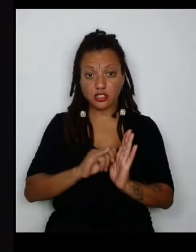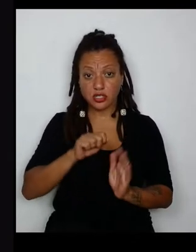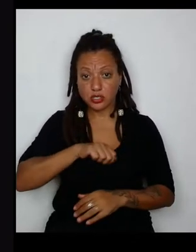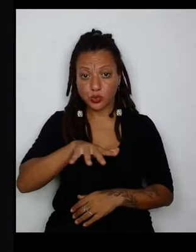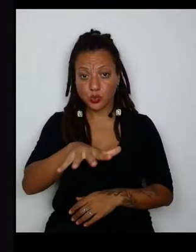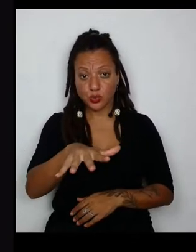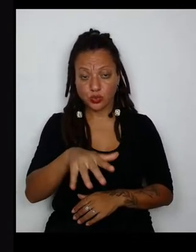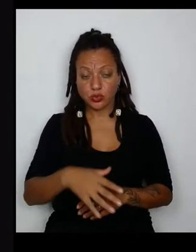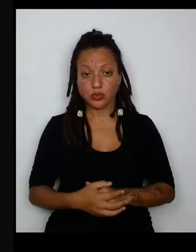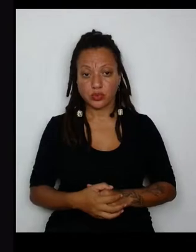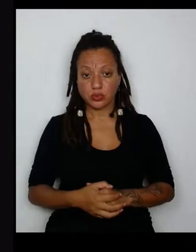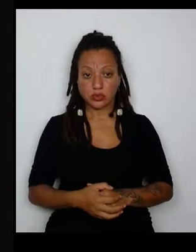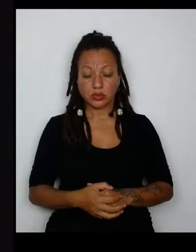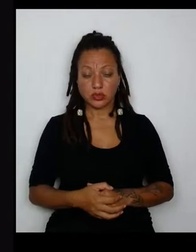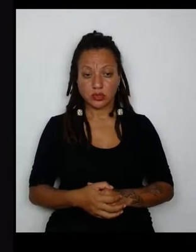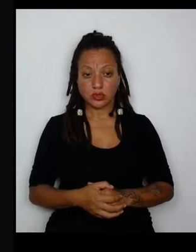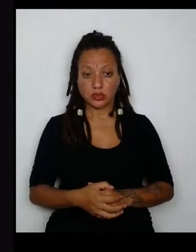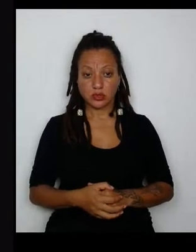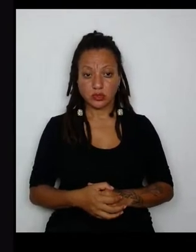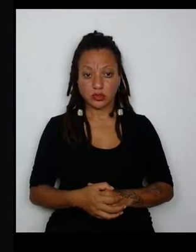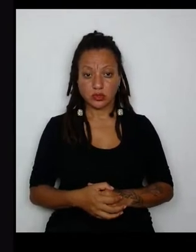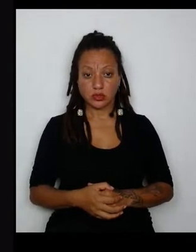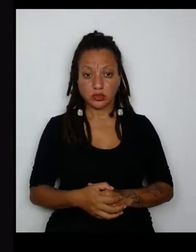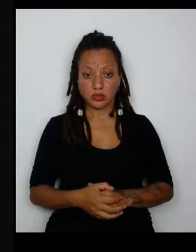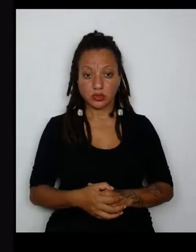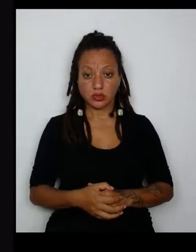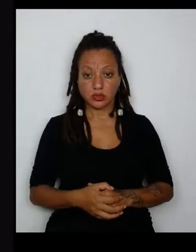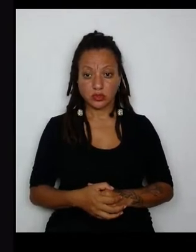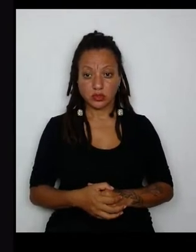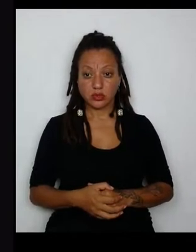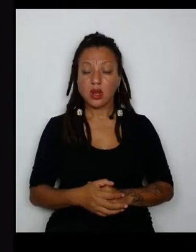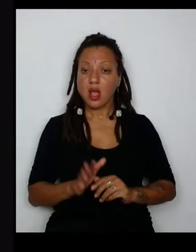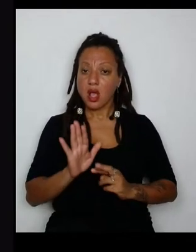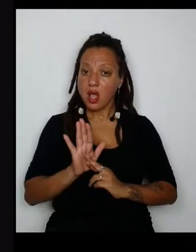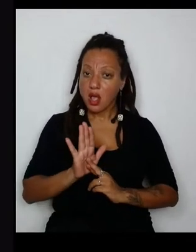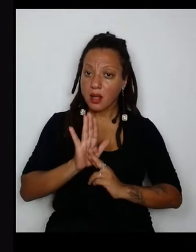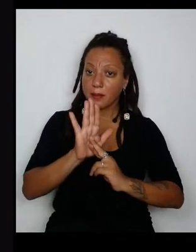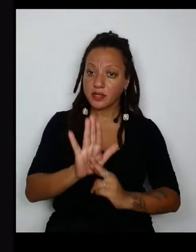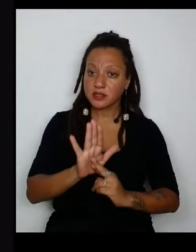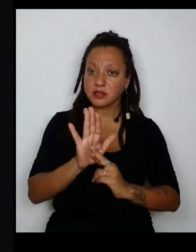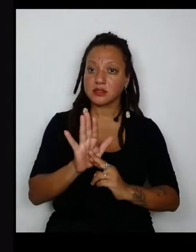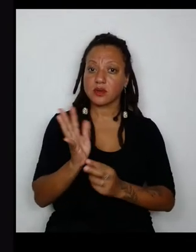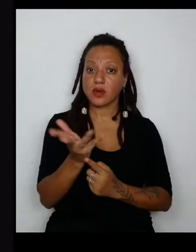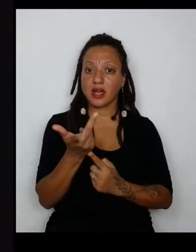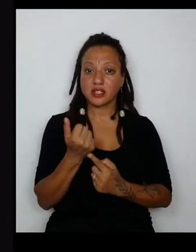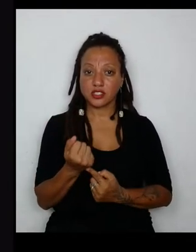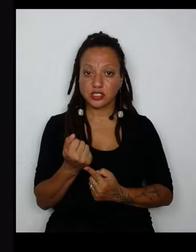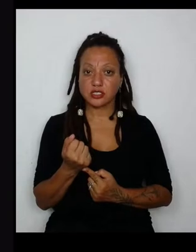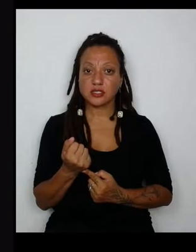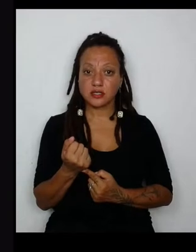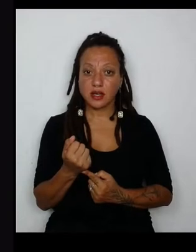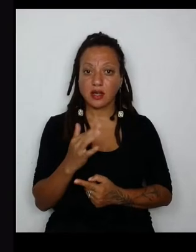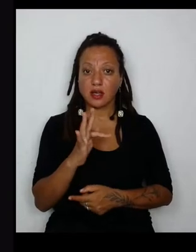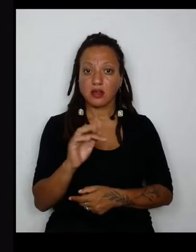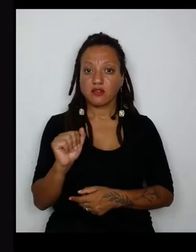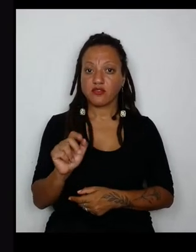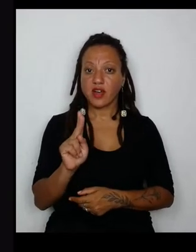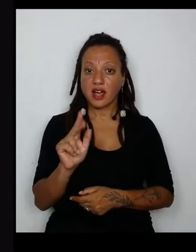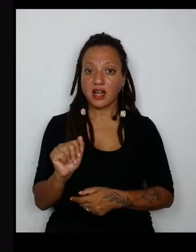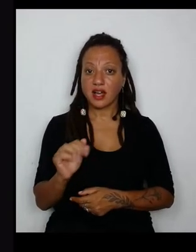writer called felicia acton-brown and what it does is it brings together a range of pataka